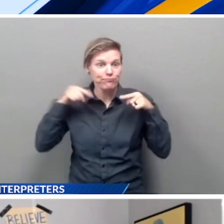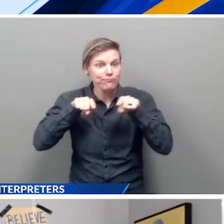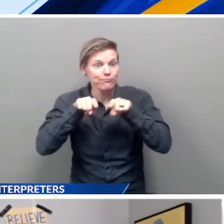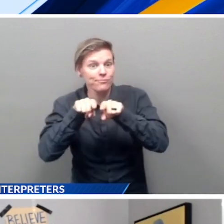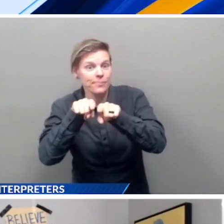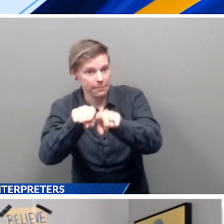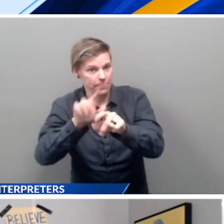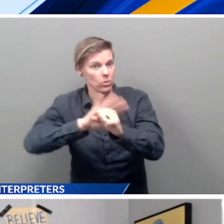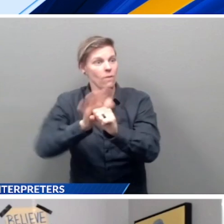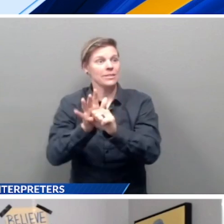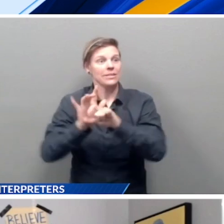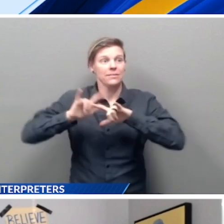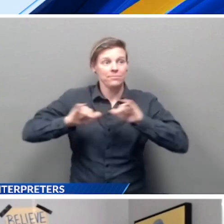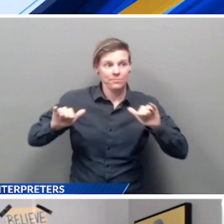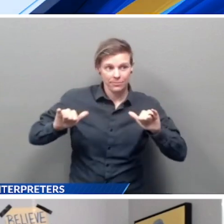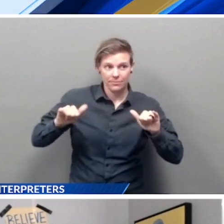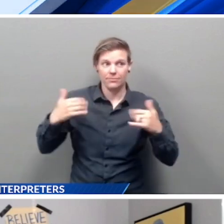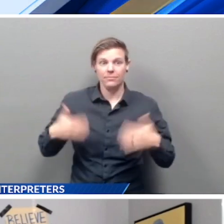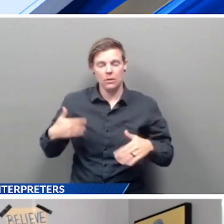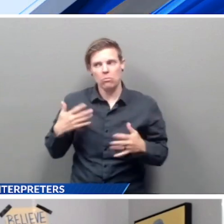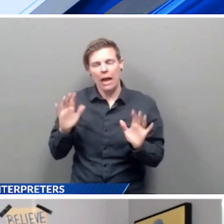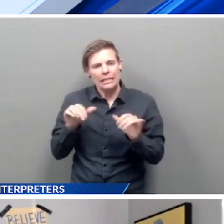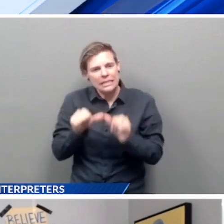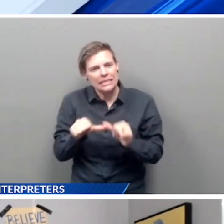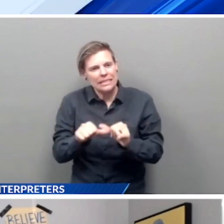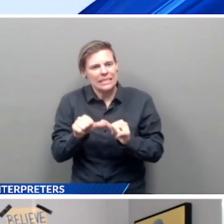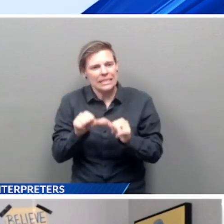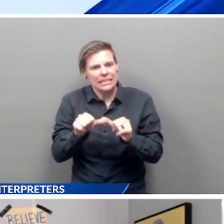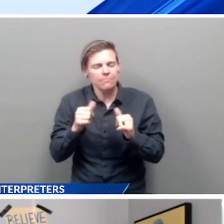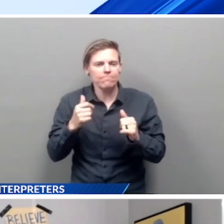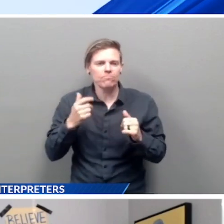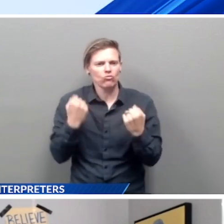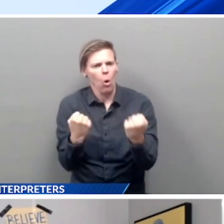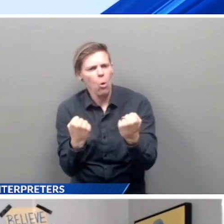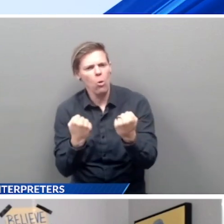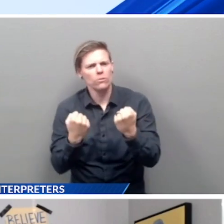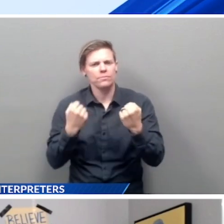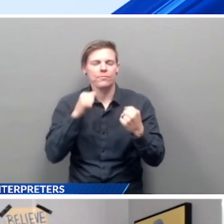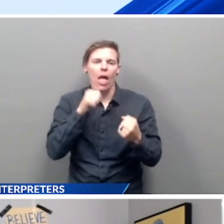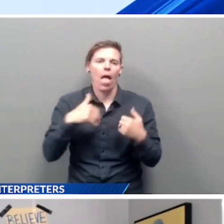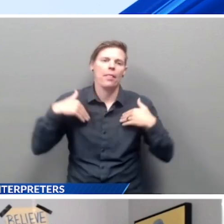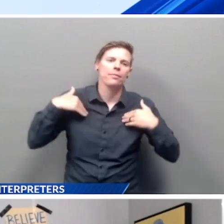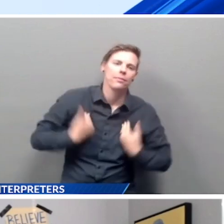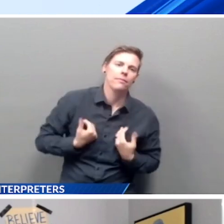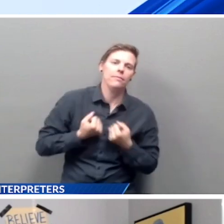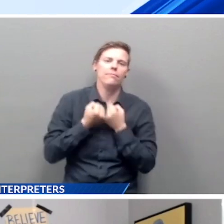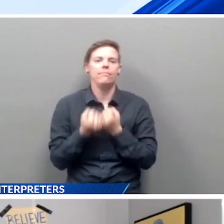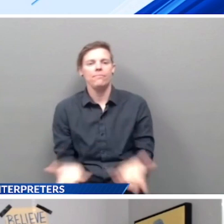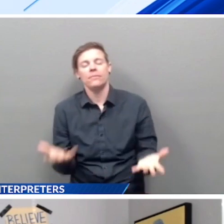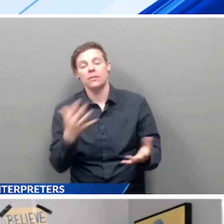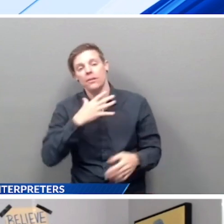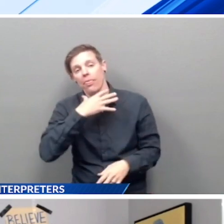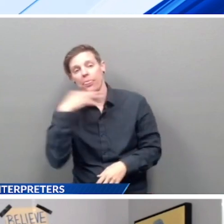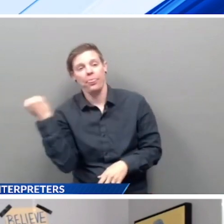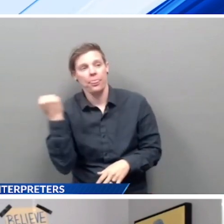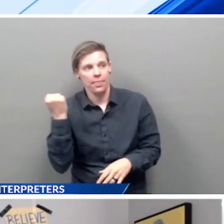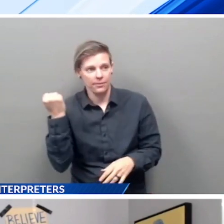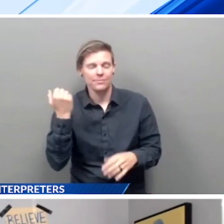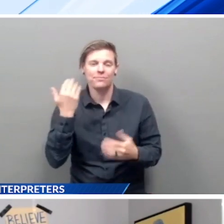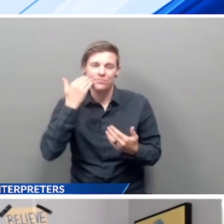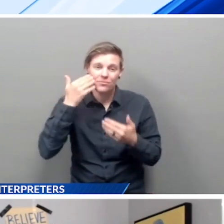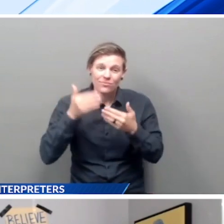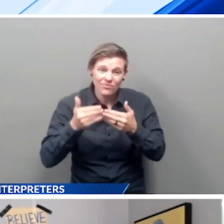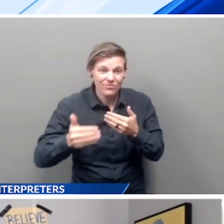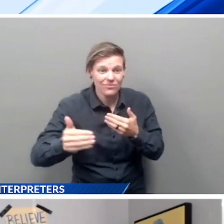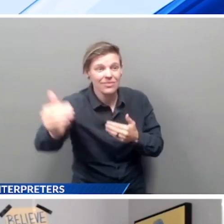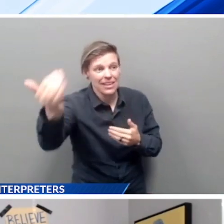our teams? And I think that slowly over time, we'll probably see a shift in, we're going to continue